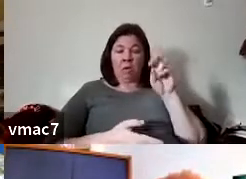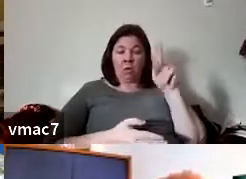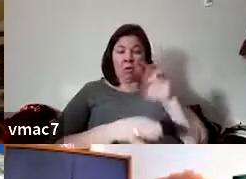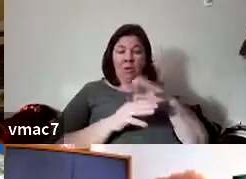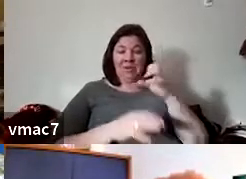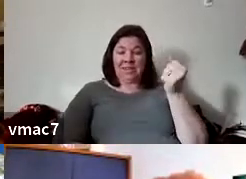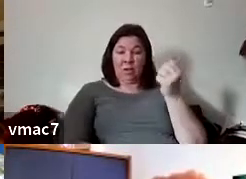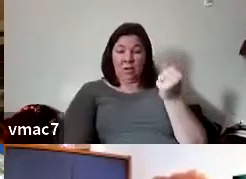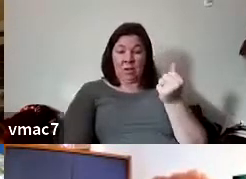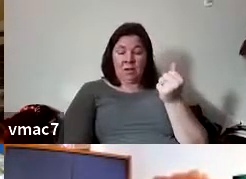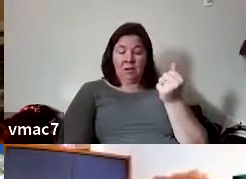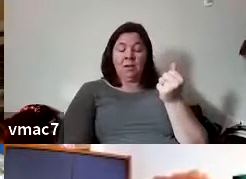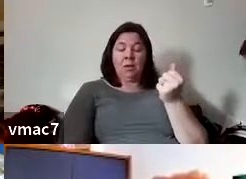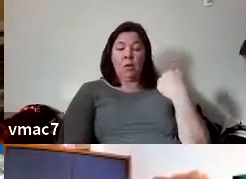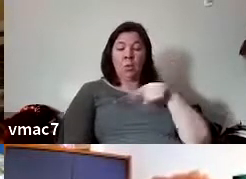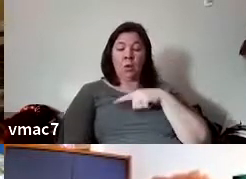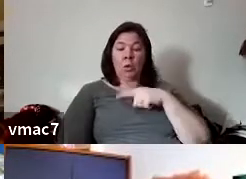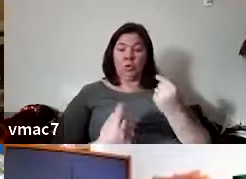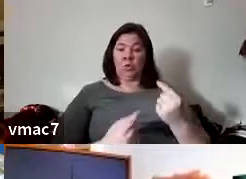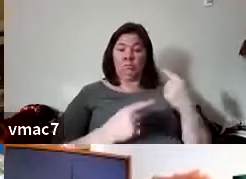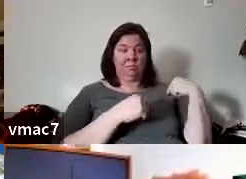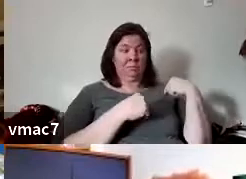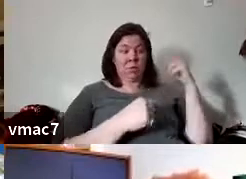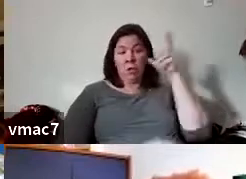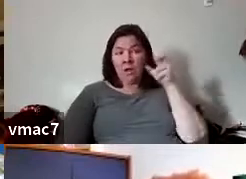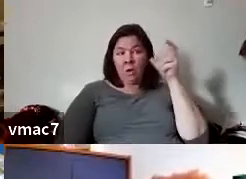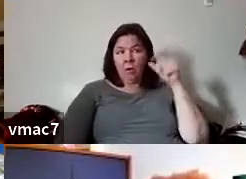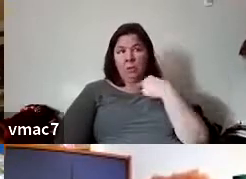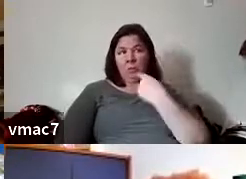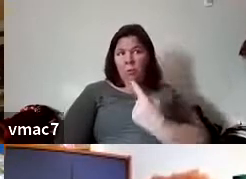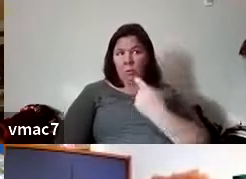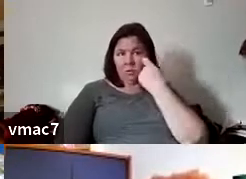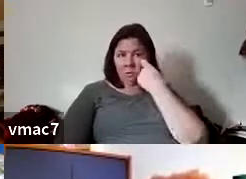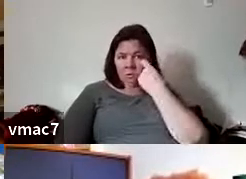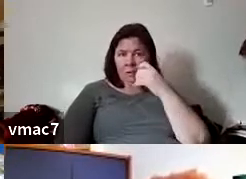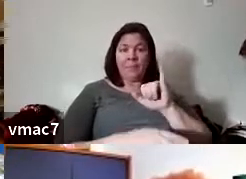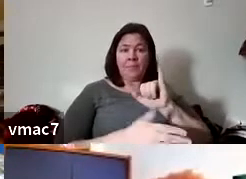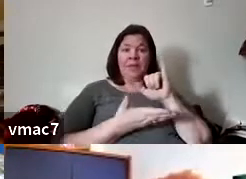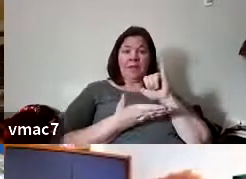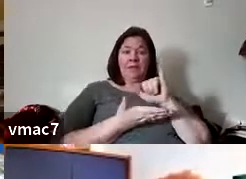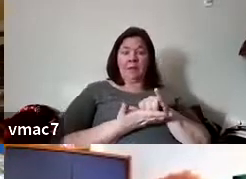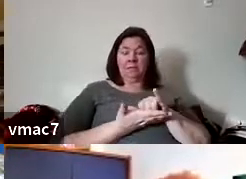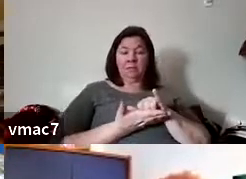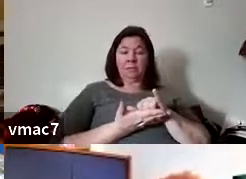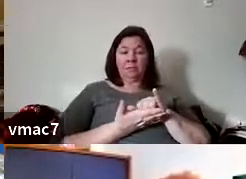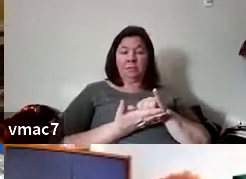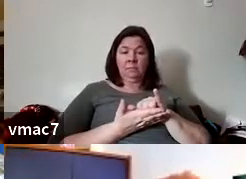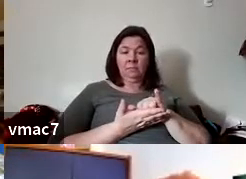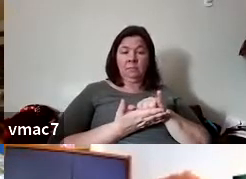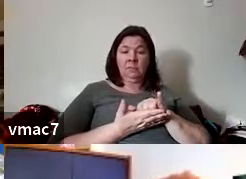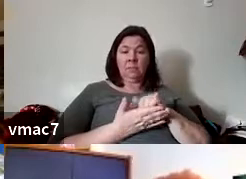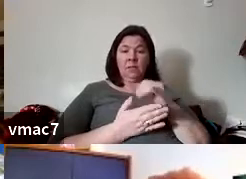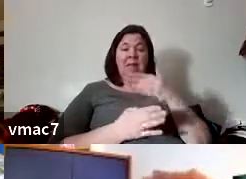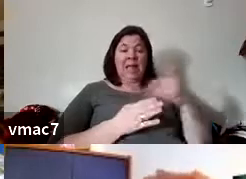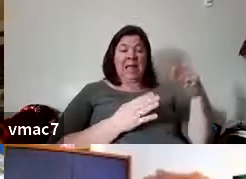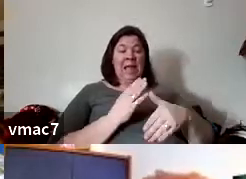that what we have been hearing or been told is that upon the end of soft